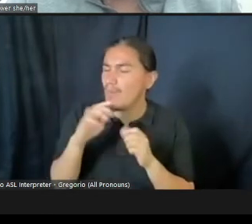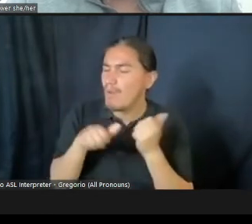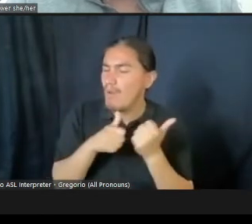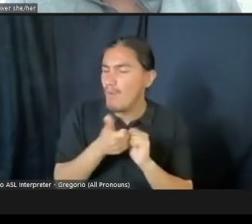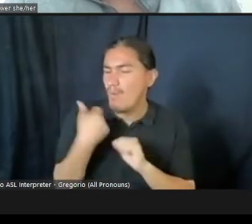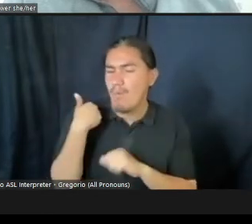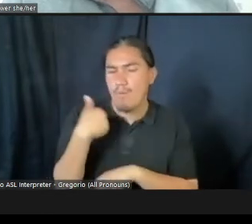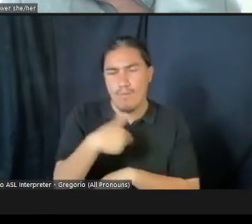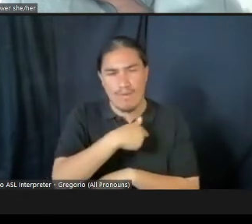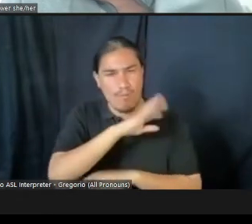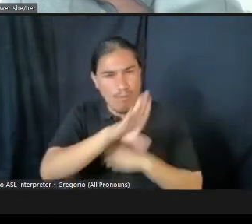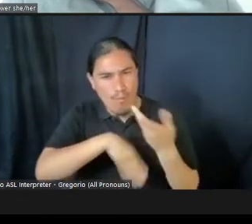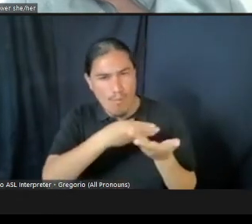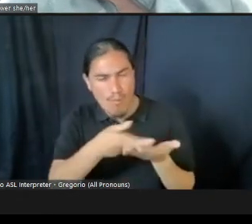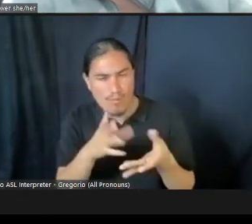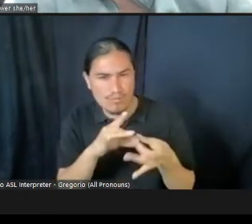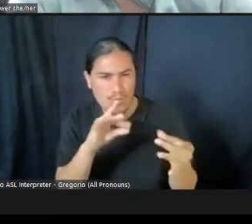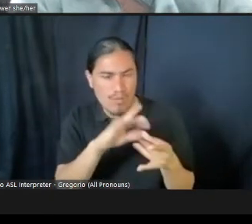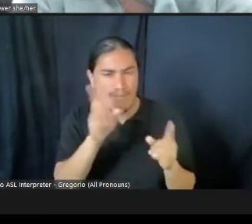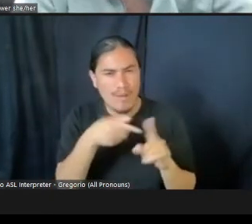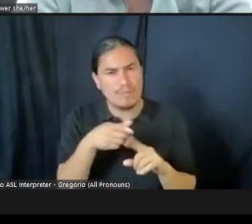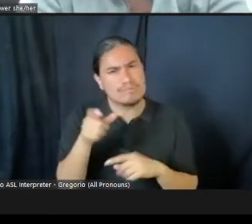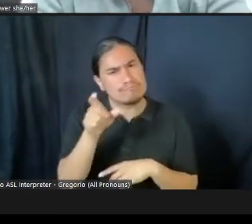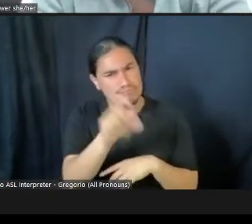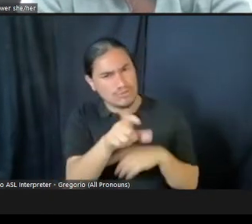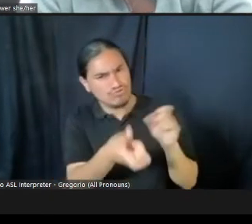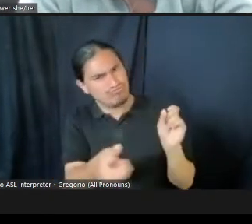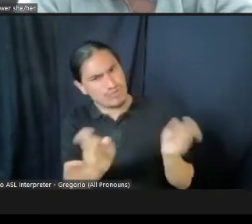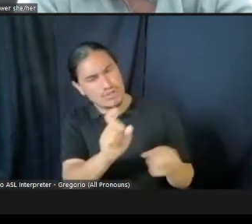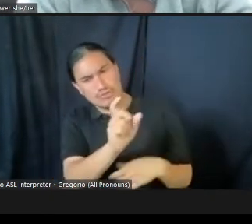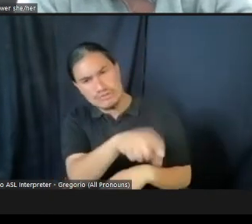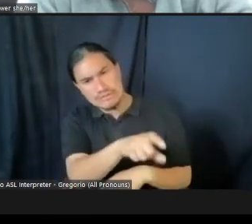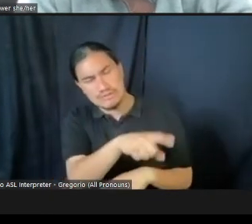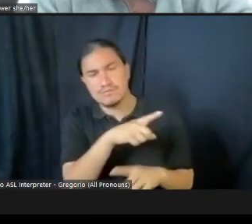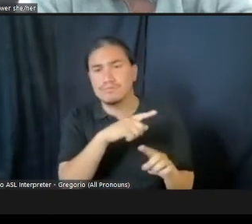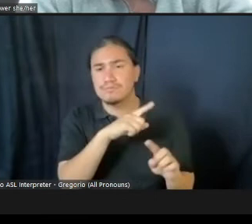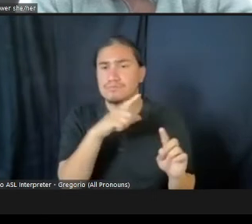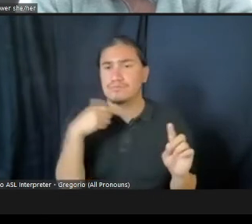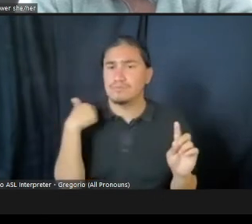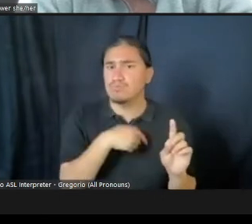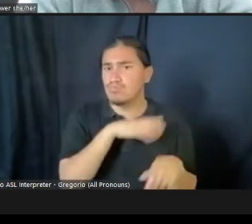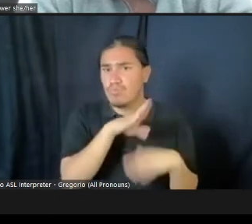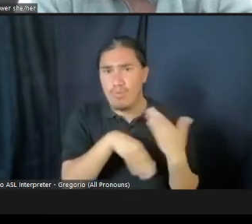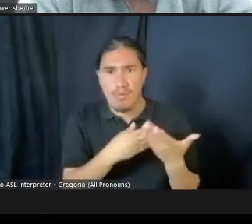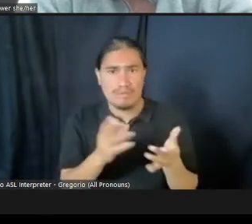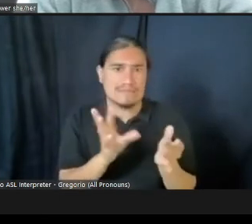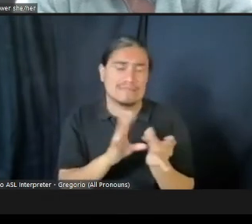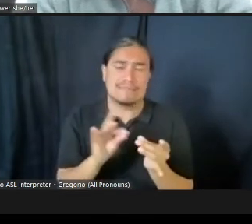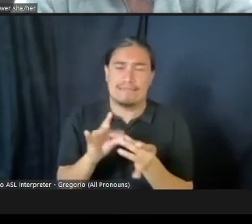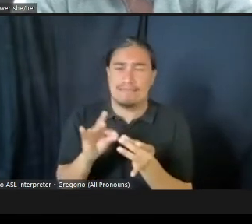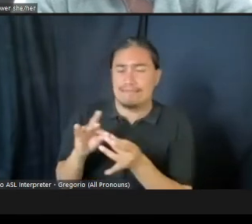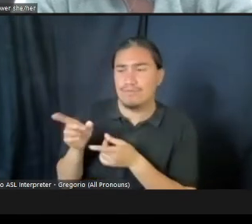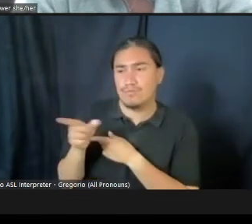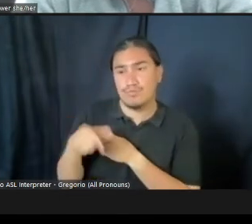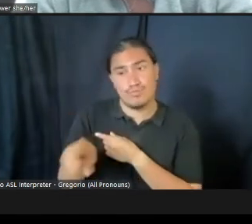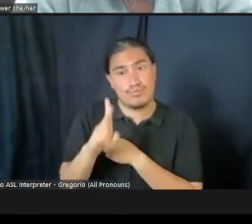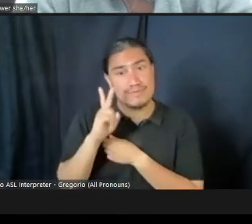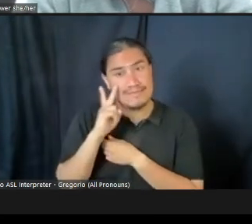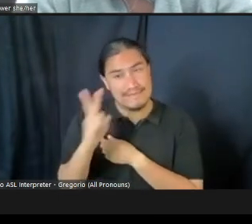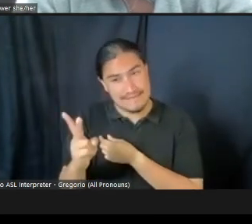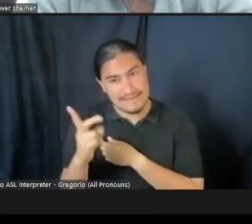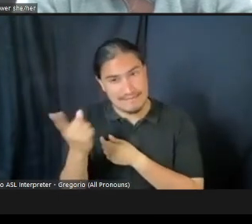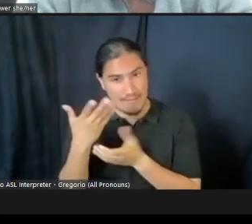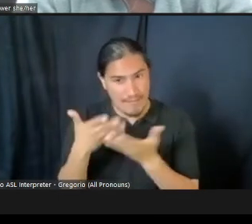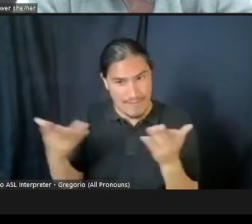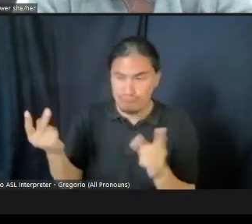spoke about needs for change, and it feels like we were all saying, so you see something, you perceive